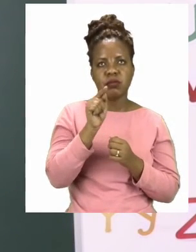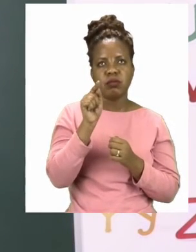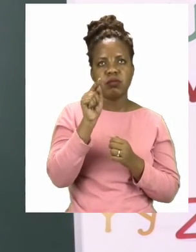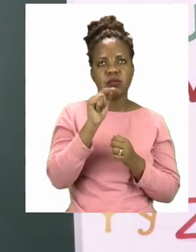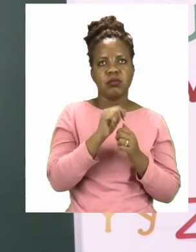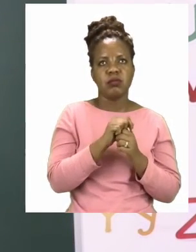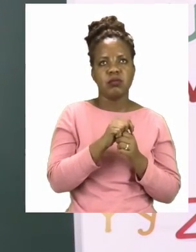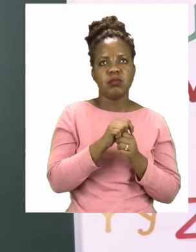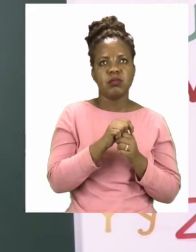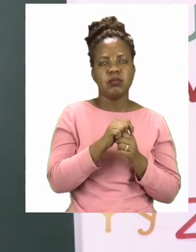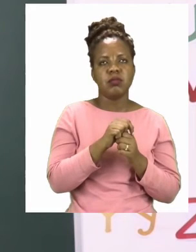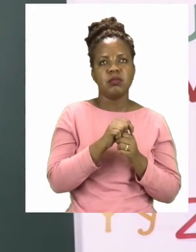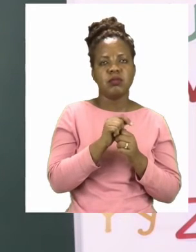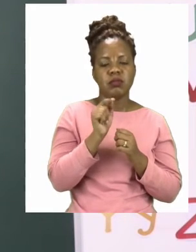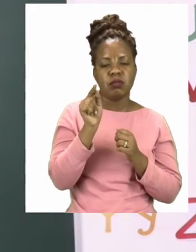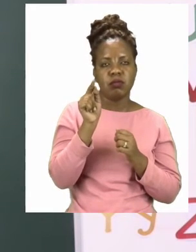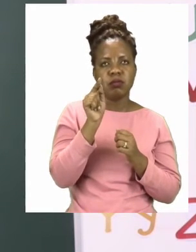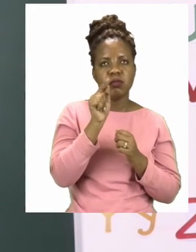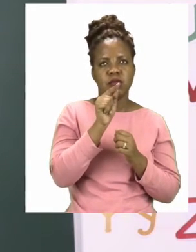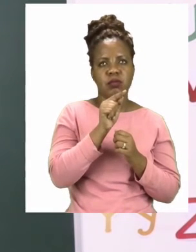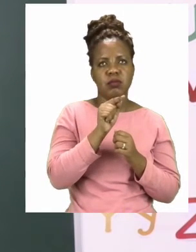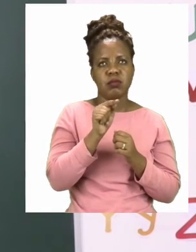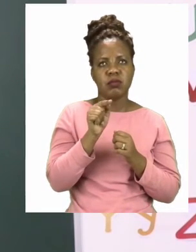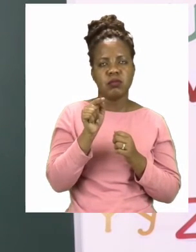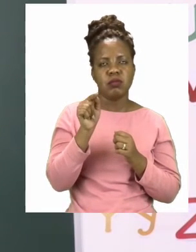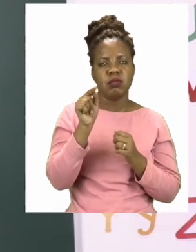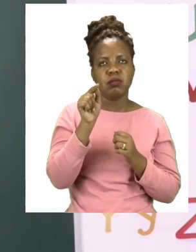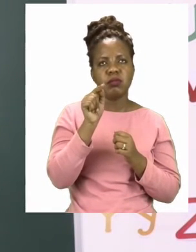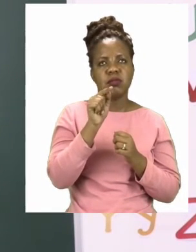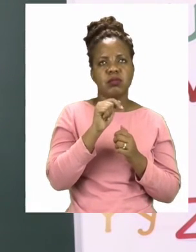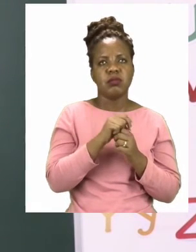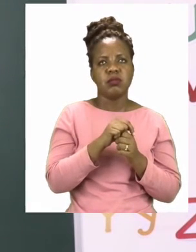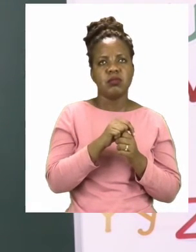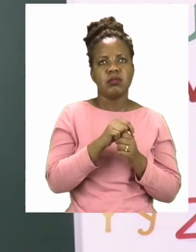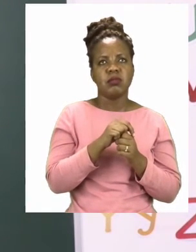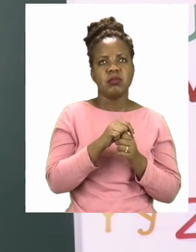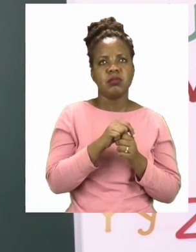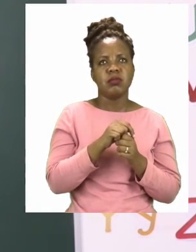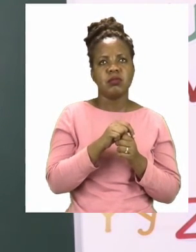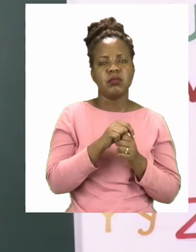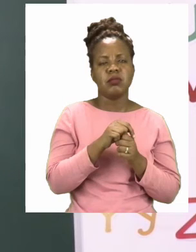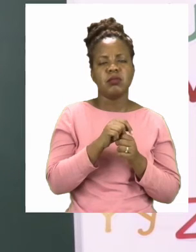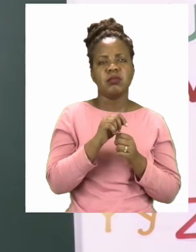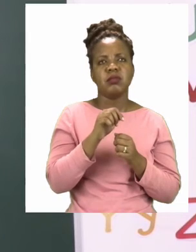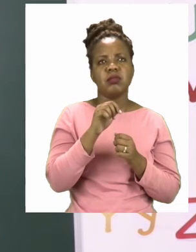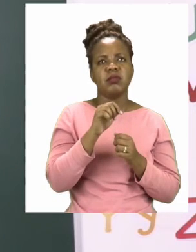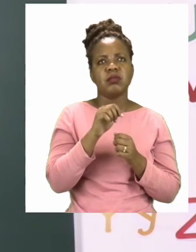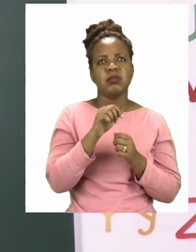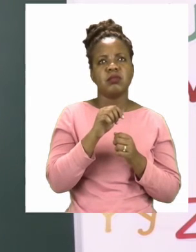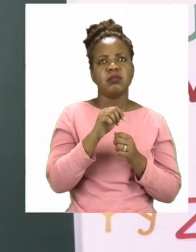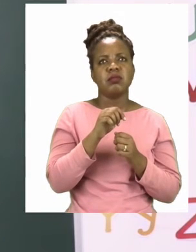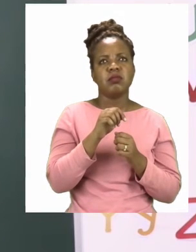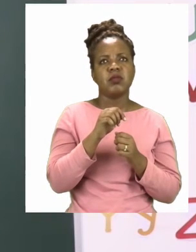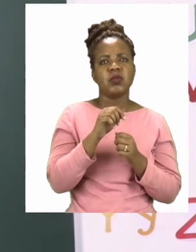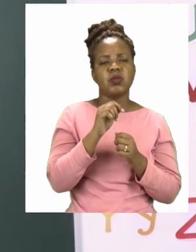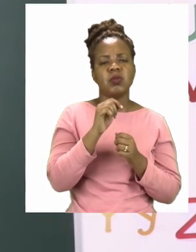a round surface. It is not even because one side is wider than the